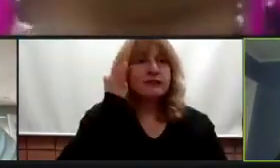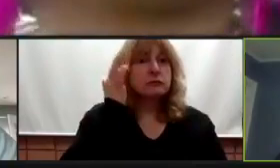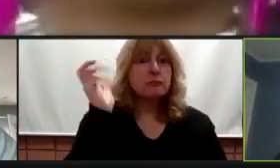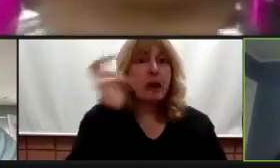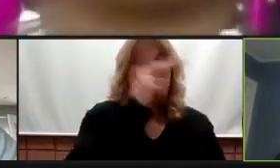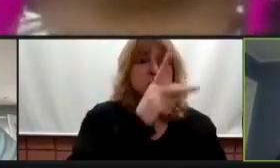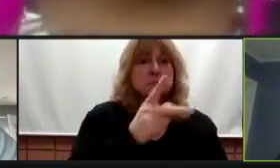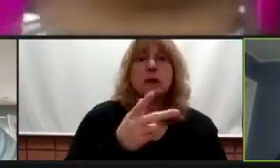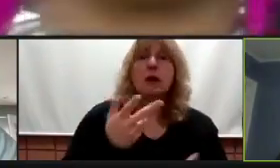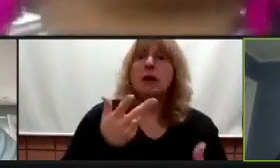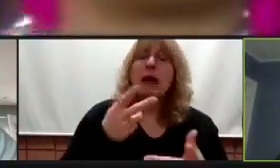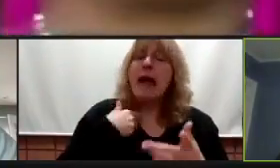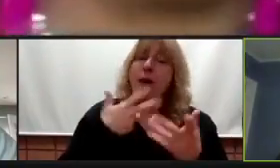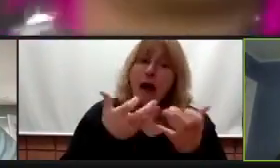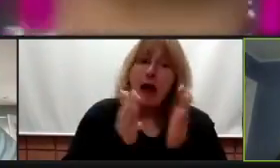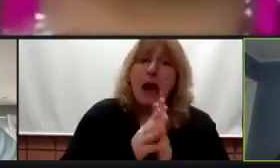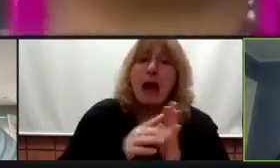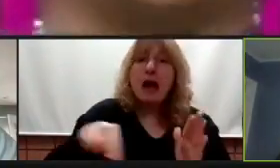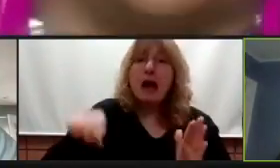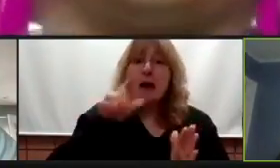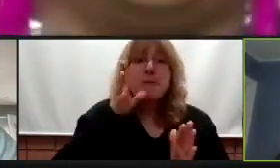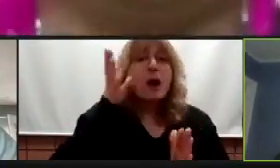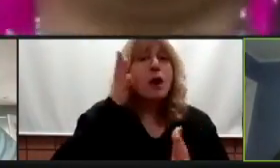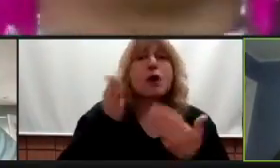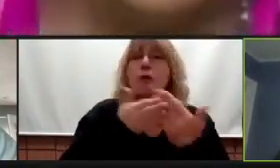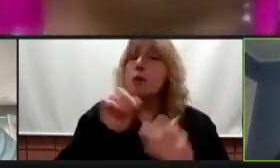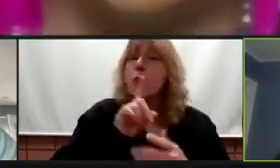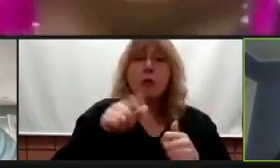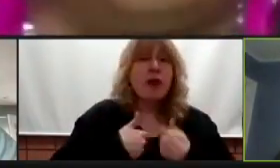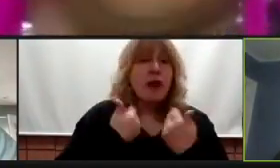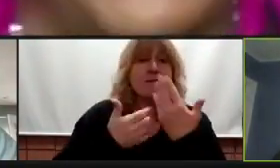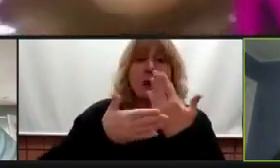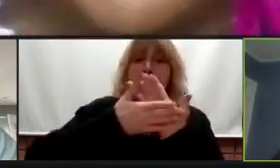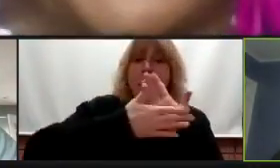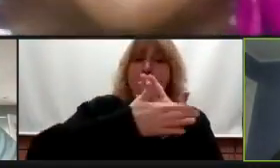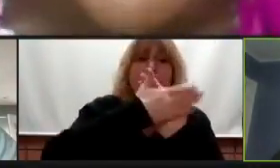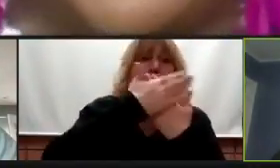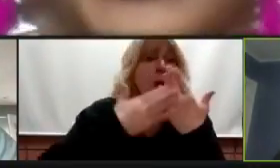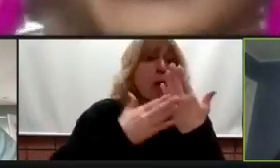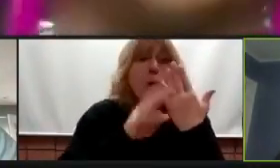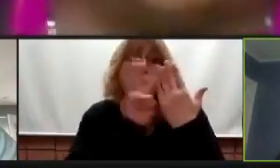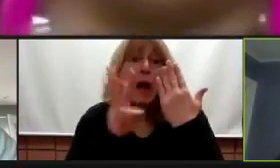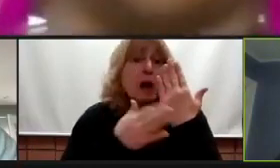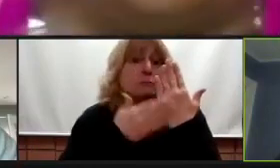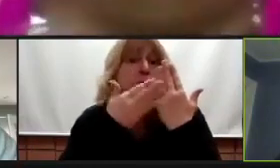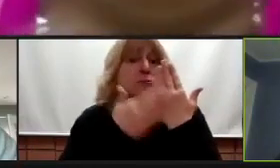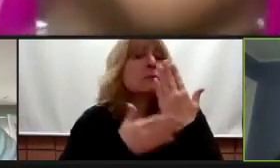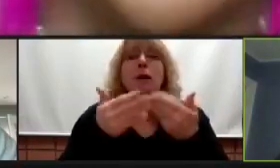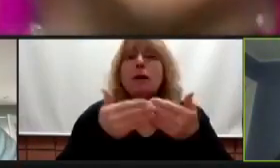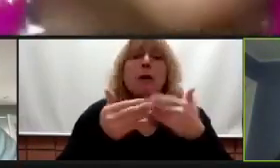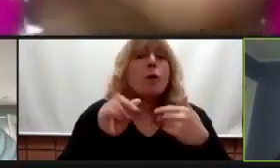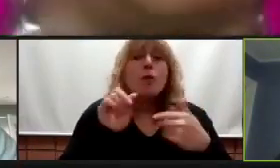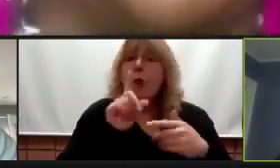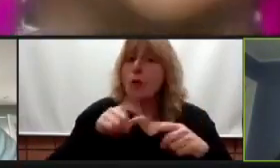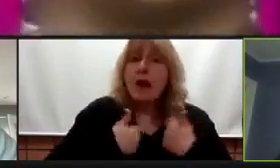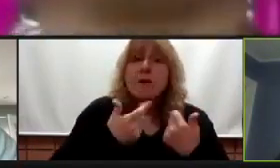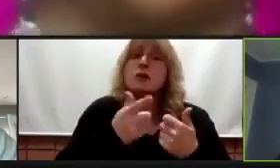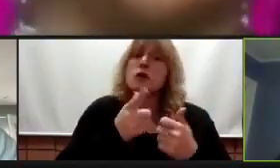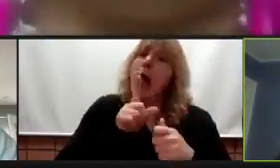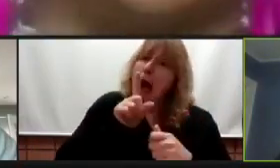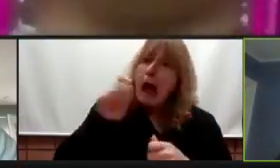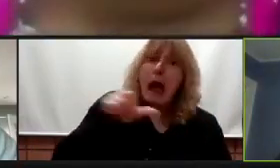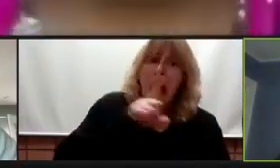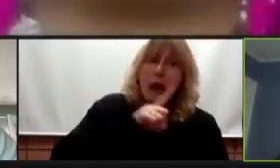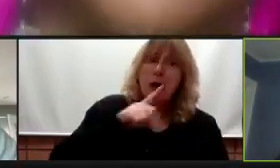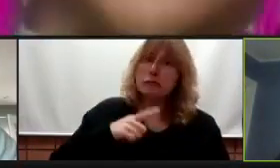state, and no matter where you live, reach out to your legislature and ask them, are they behind some of this? And